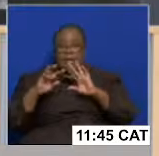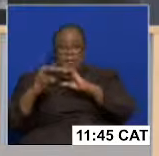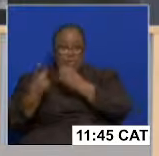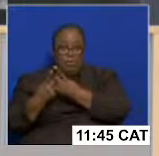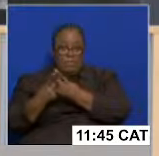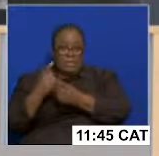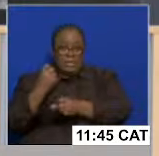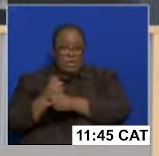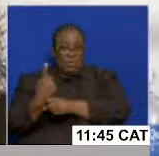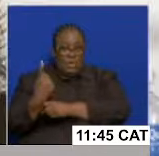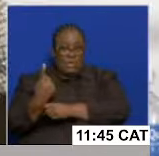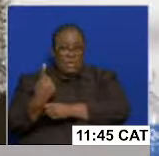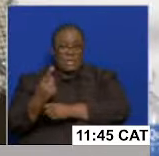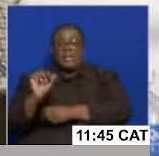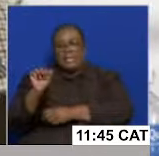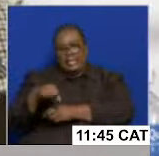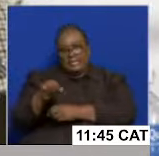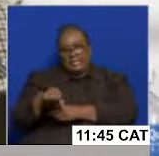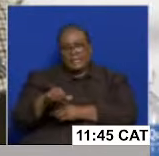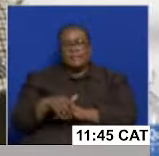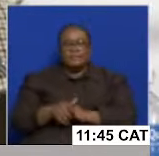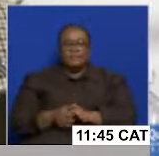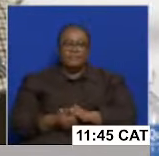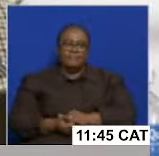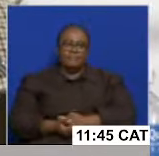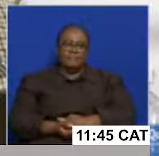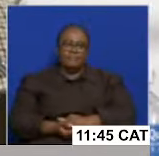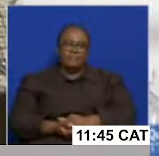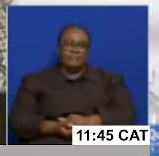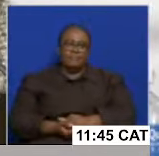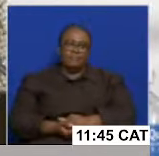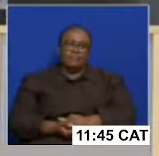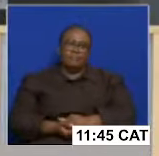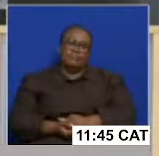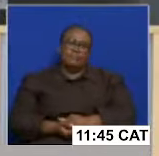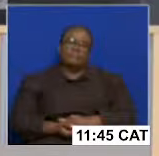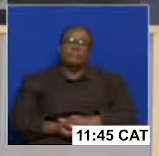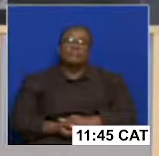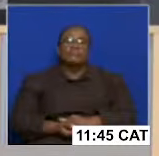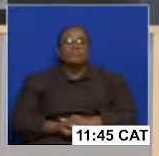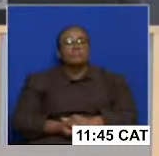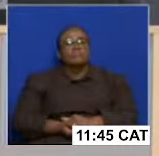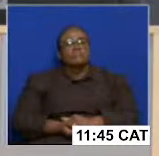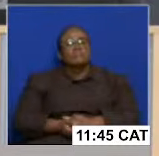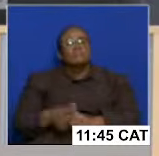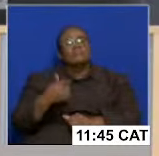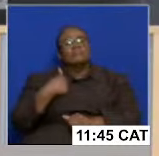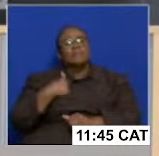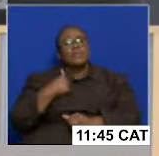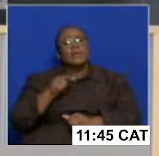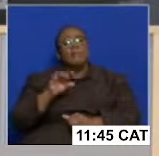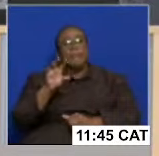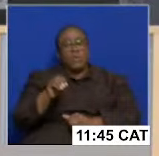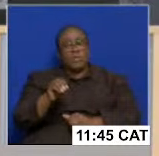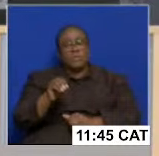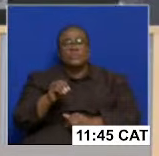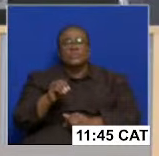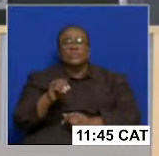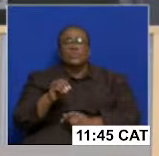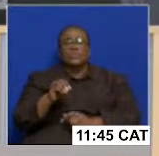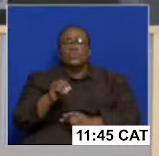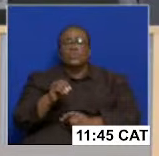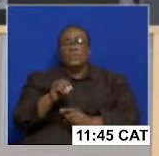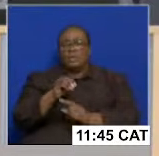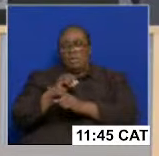Yes. Thank you. Thank you, Commissioner. Let me ask this question. Did you see Deputy Chief Maseko on the